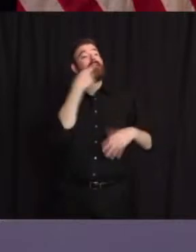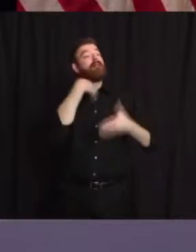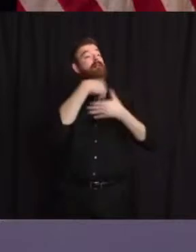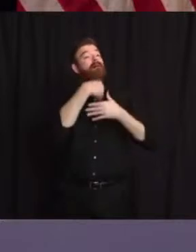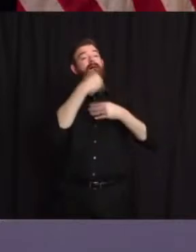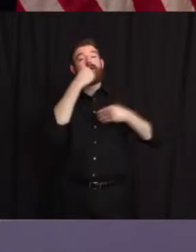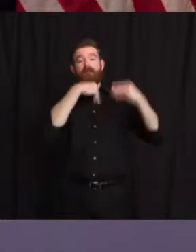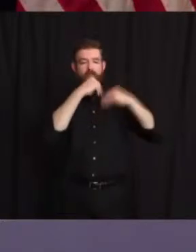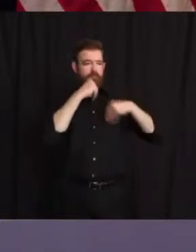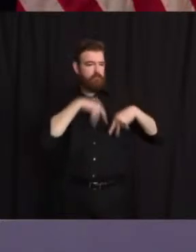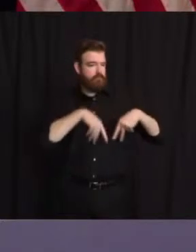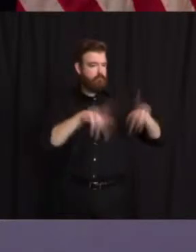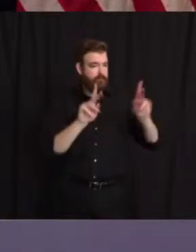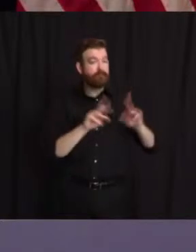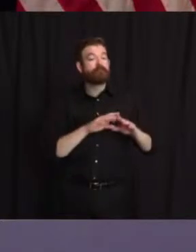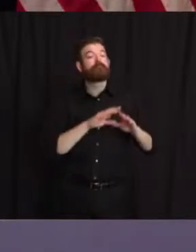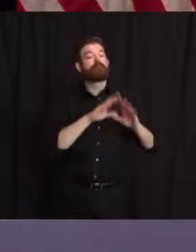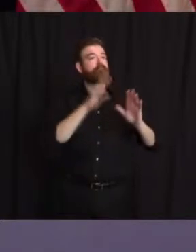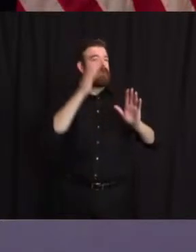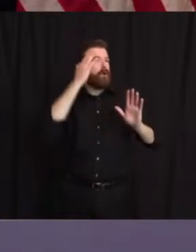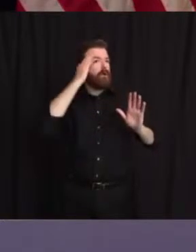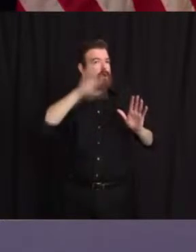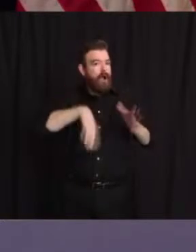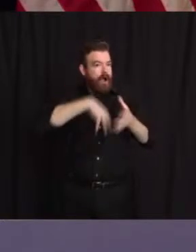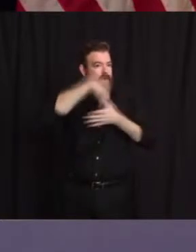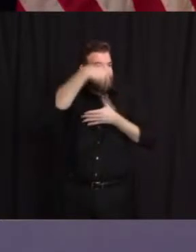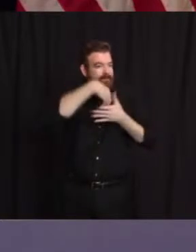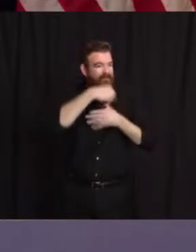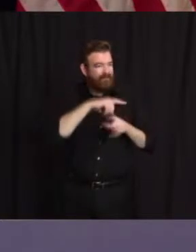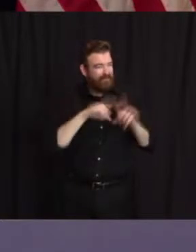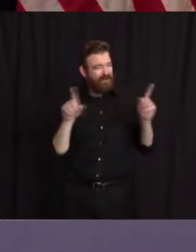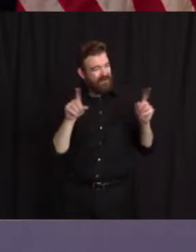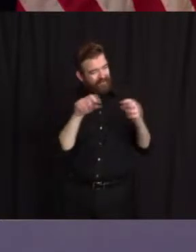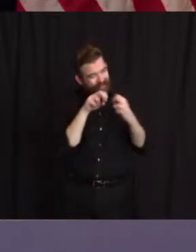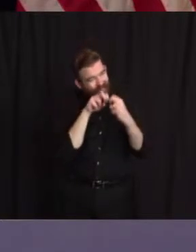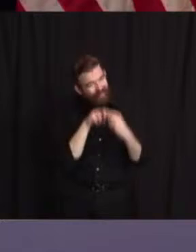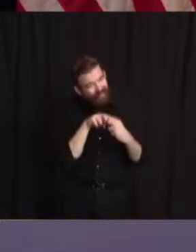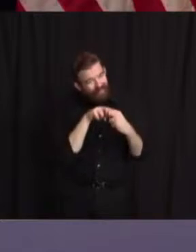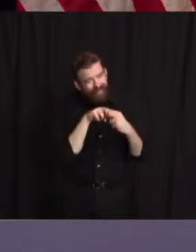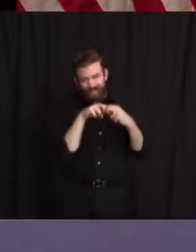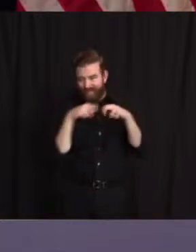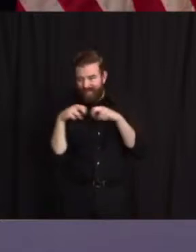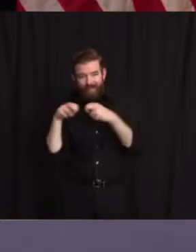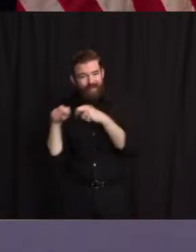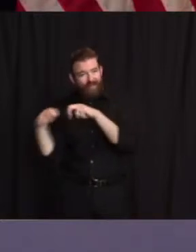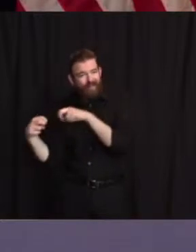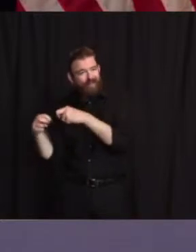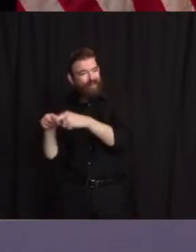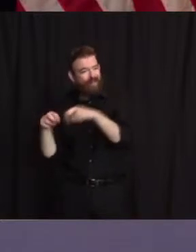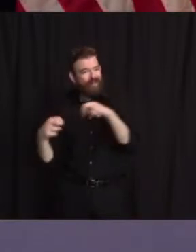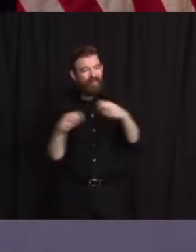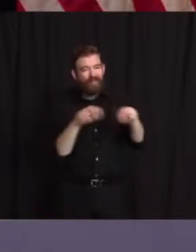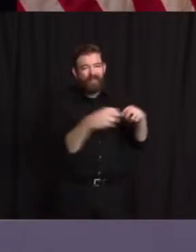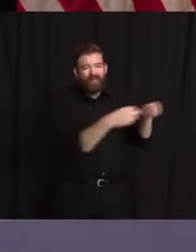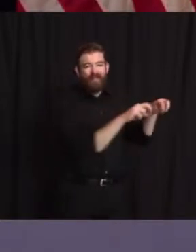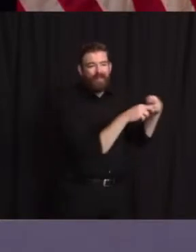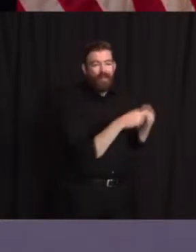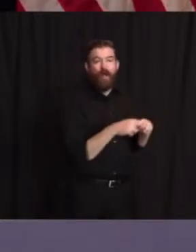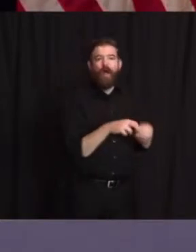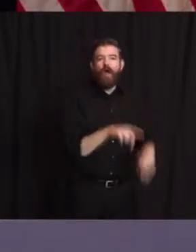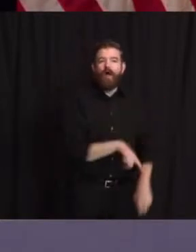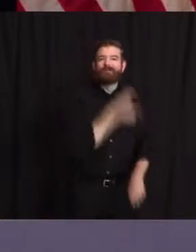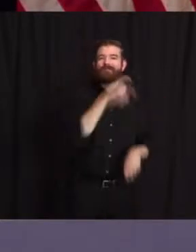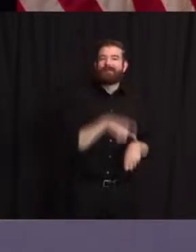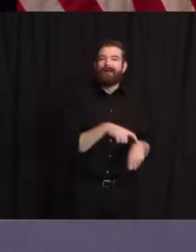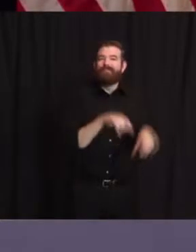you're sedentary by definition, right? You're sitting, having dinner. We want to make sure we get that right. I hope we're sooner than later on that, but we're not there